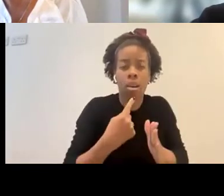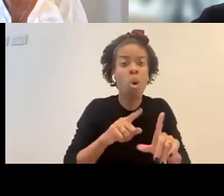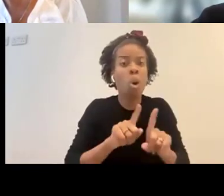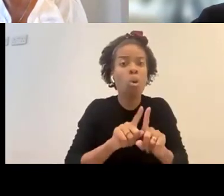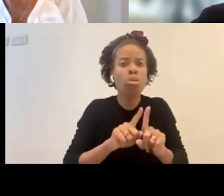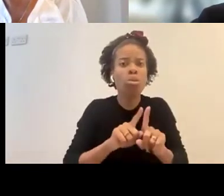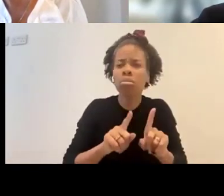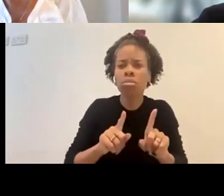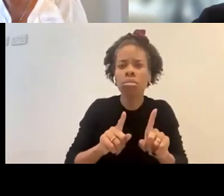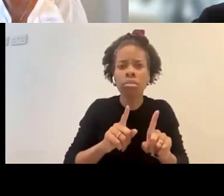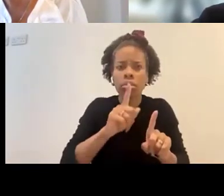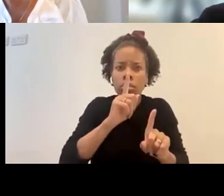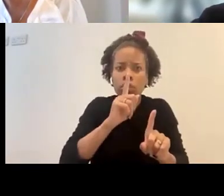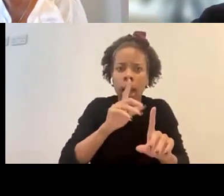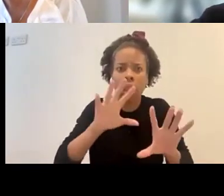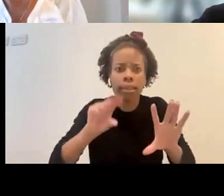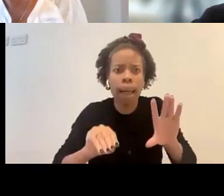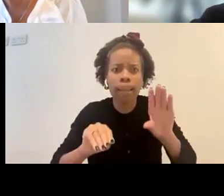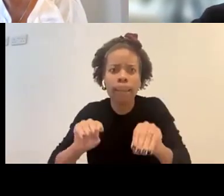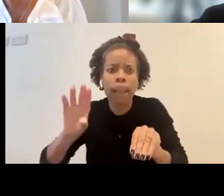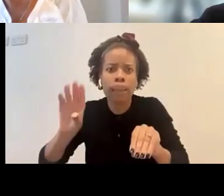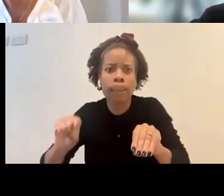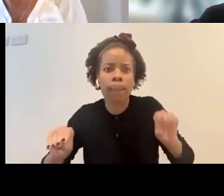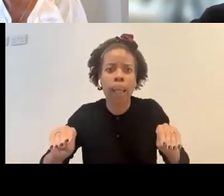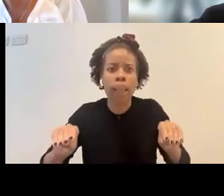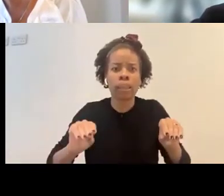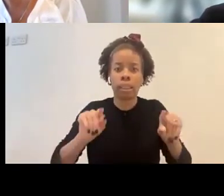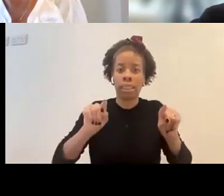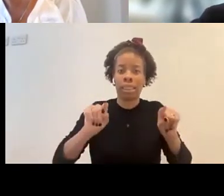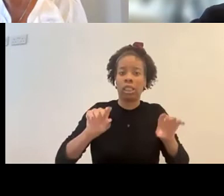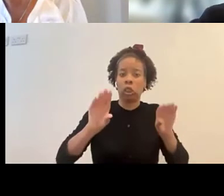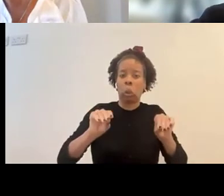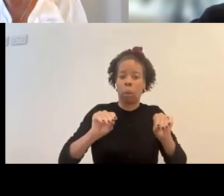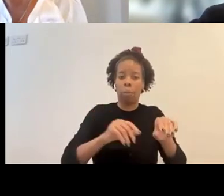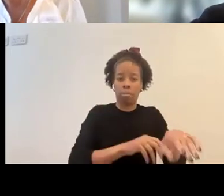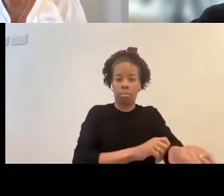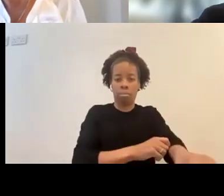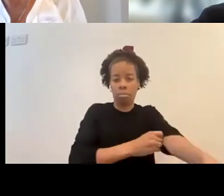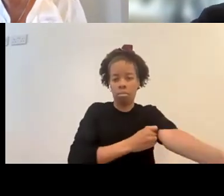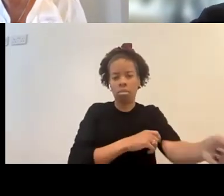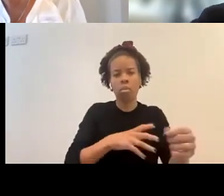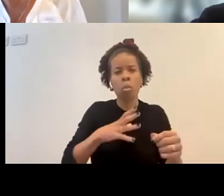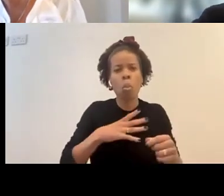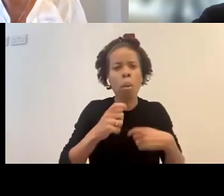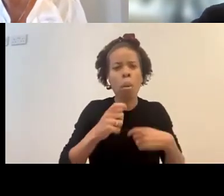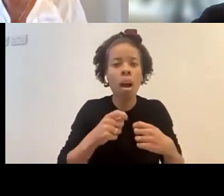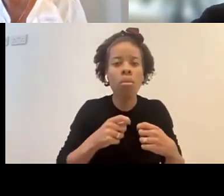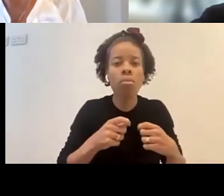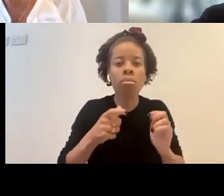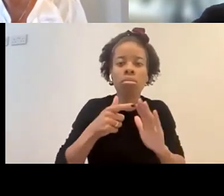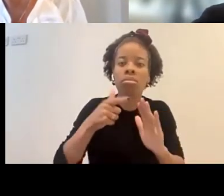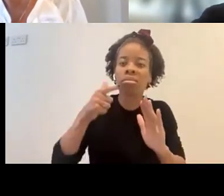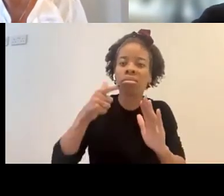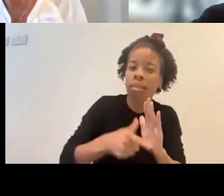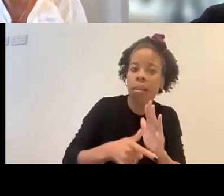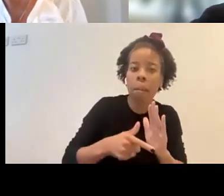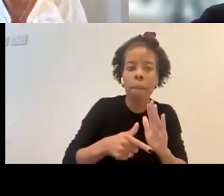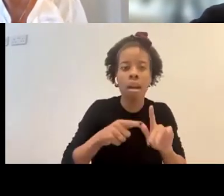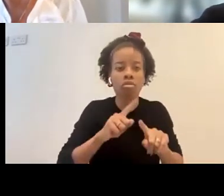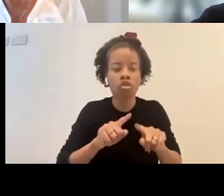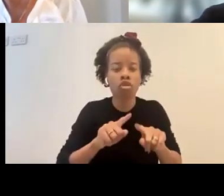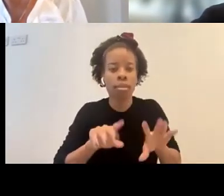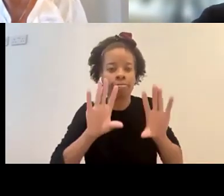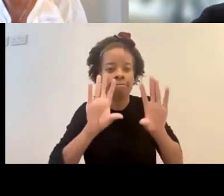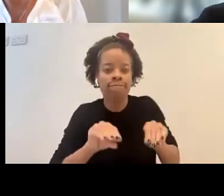our anti-racism narrative or our overall narrative, and to go deeper and get to the root causes